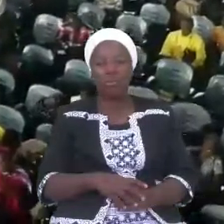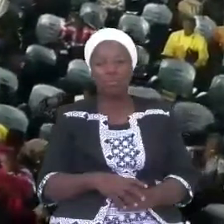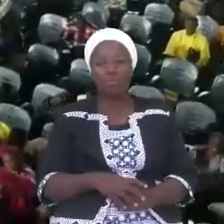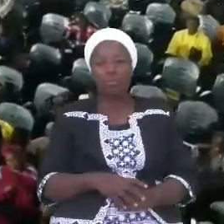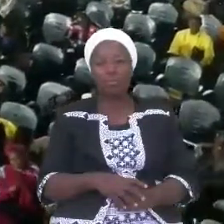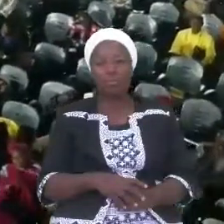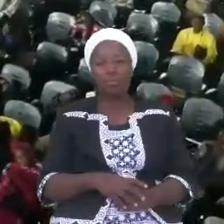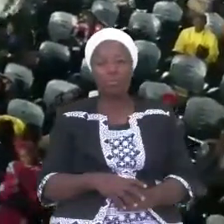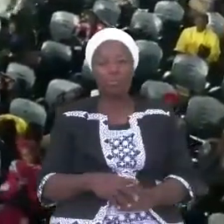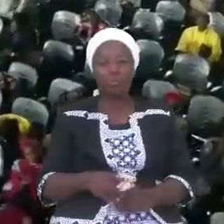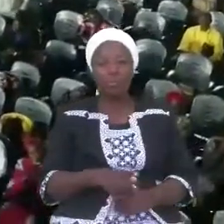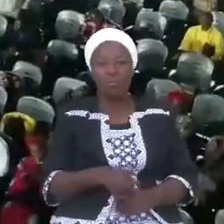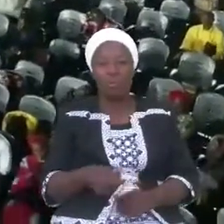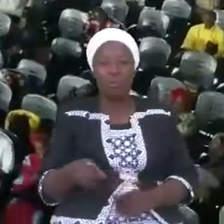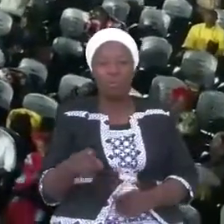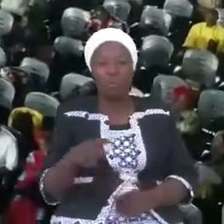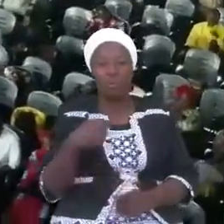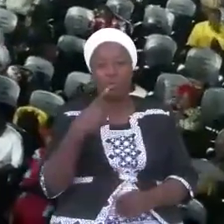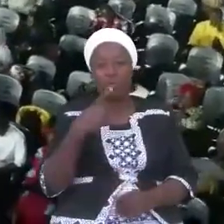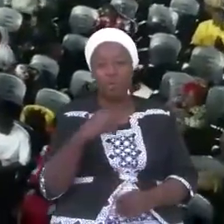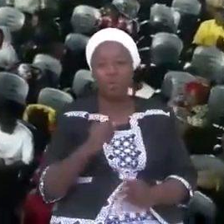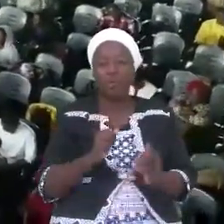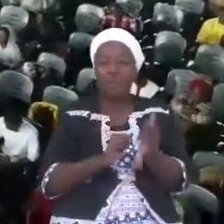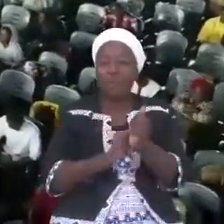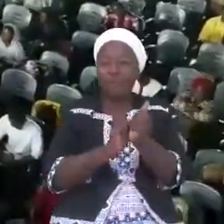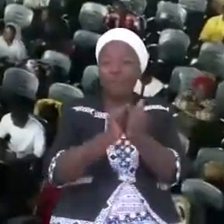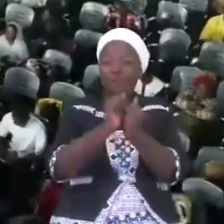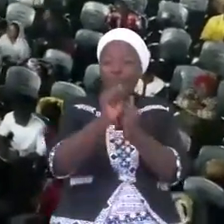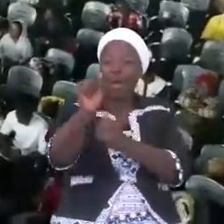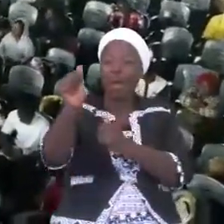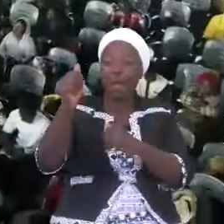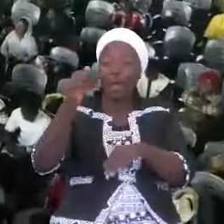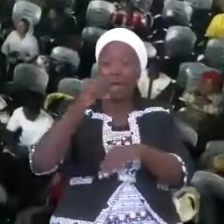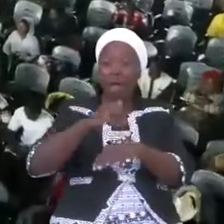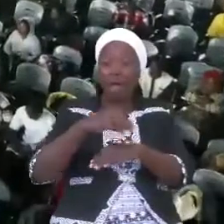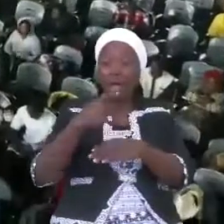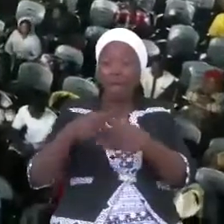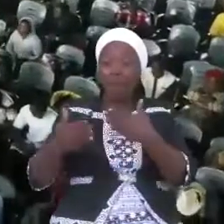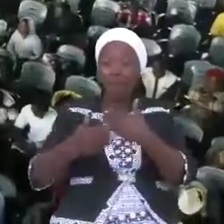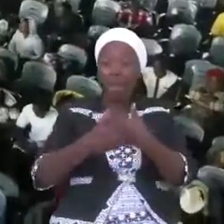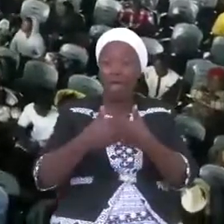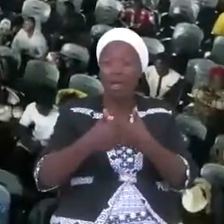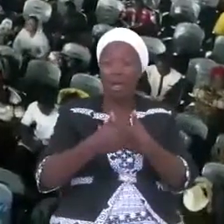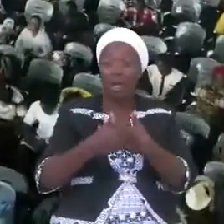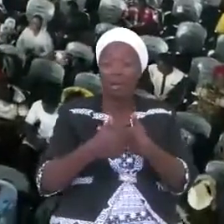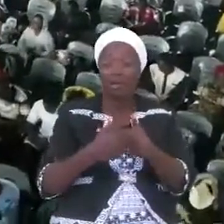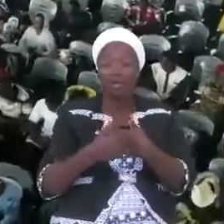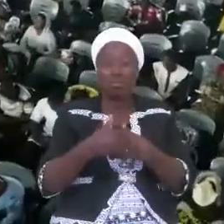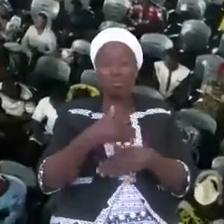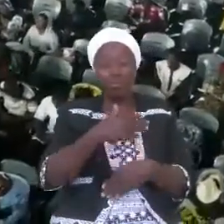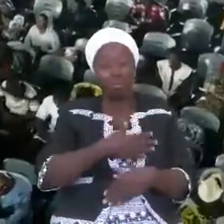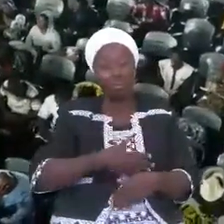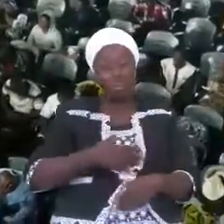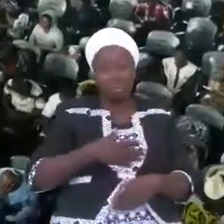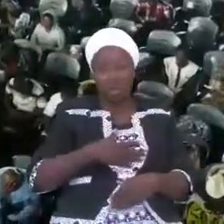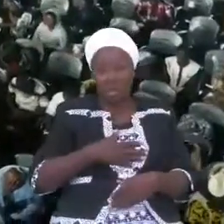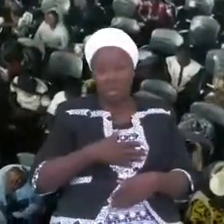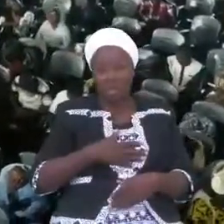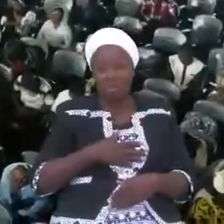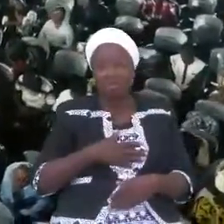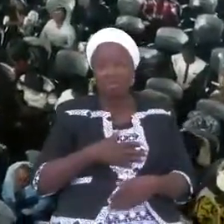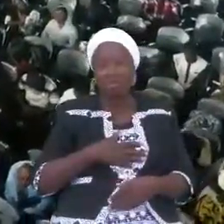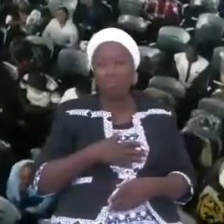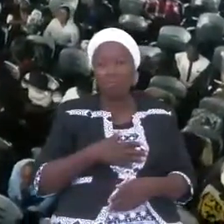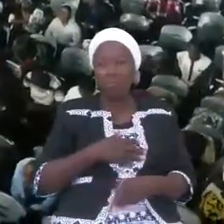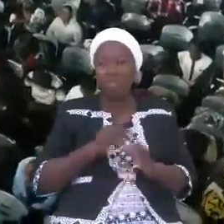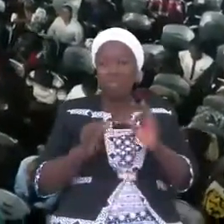Those who are far behind and those who are towards the car park, please let's attend to every one